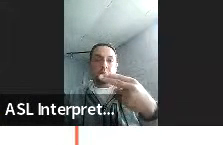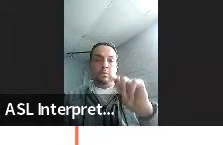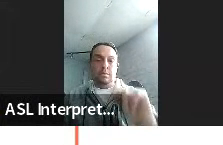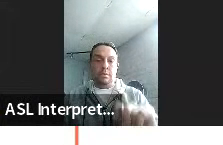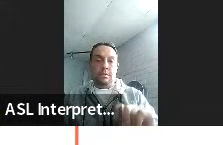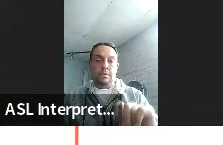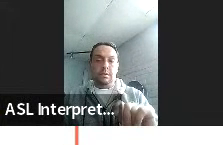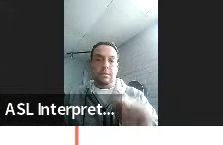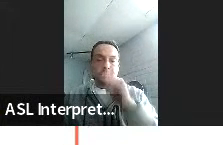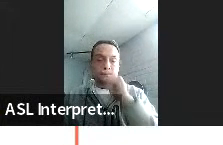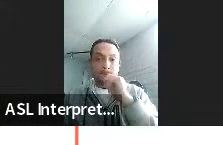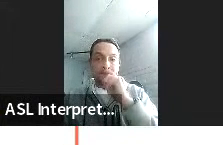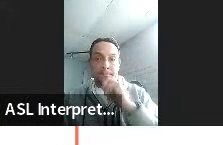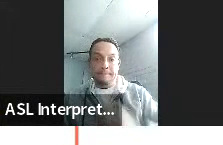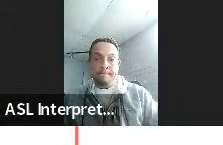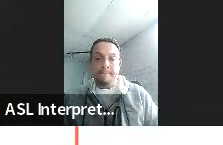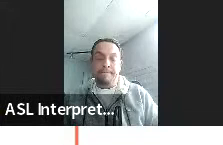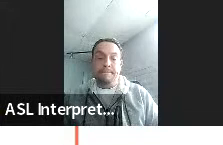Here we go.